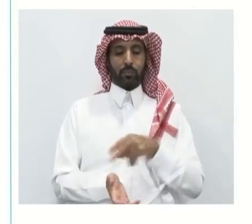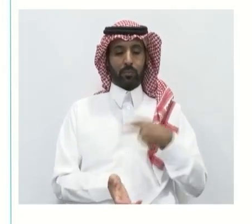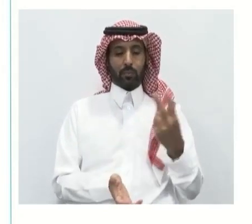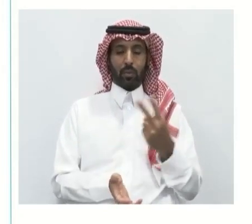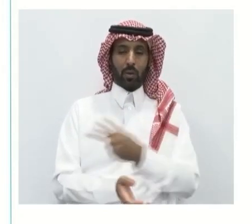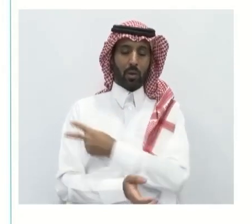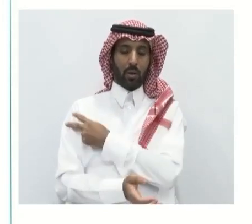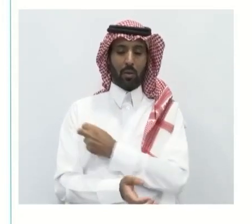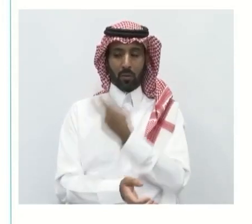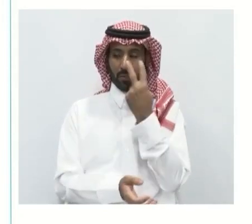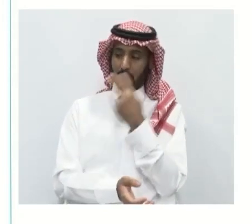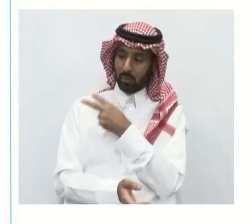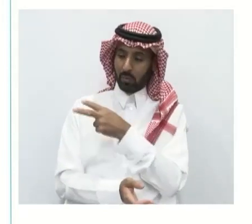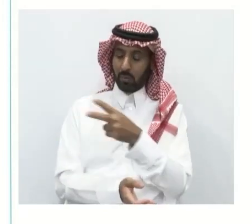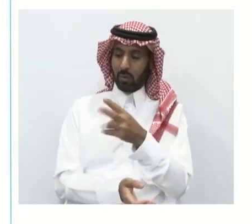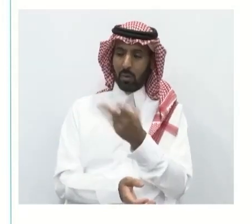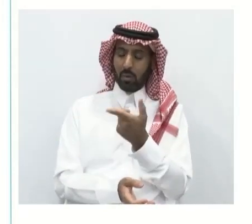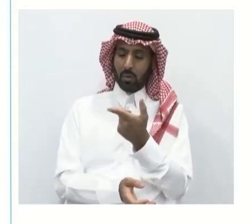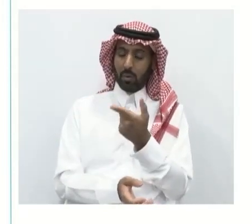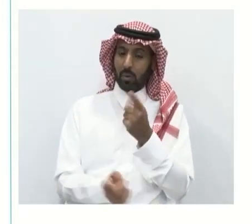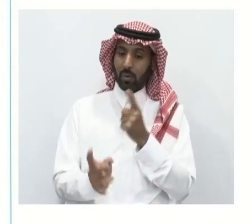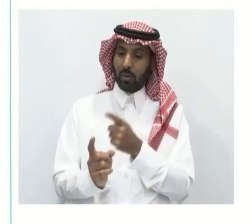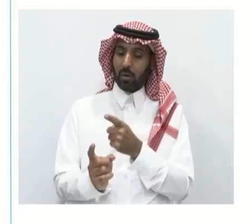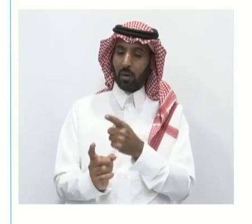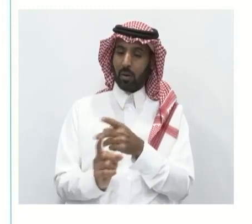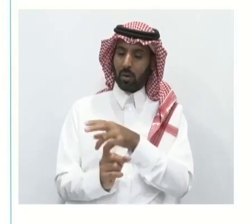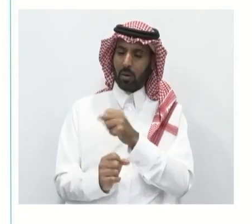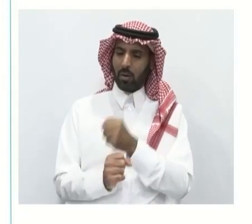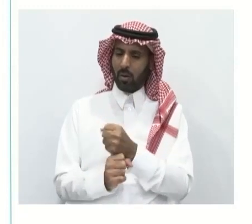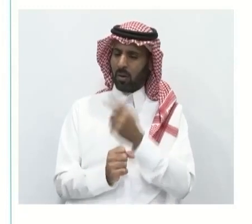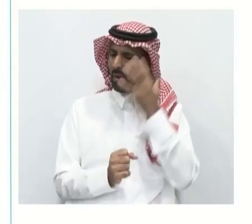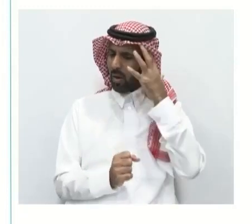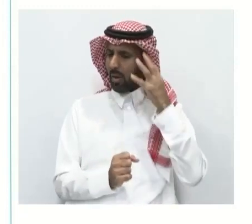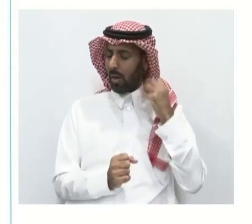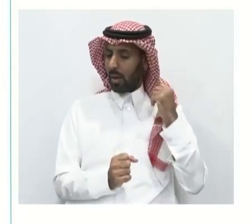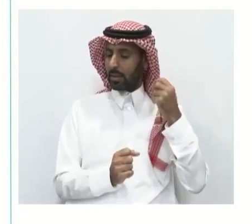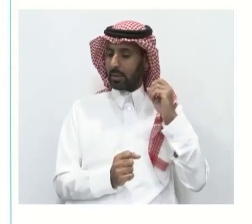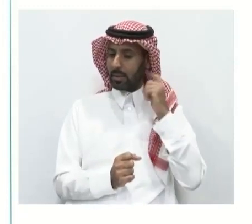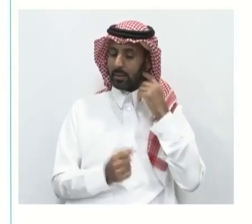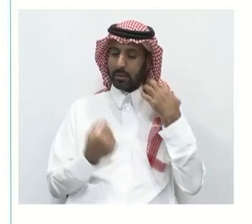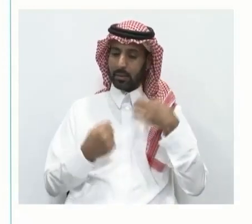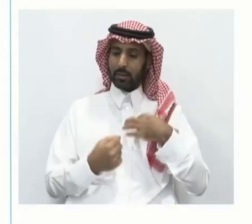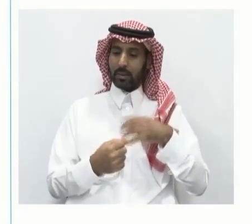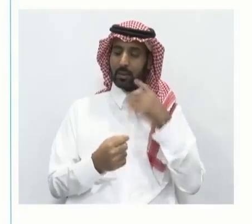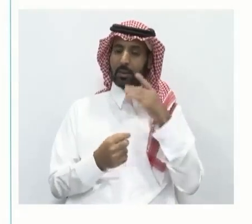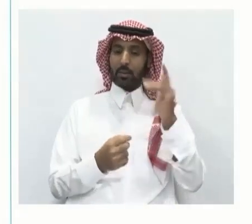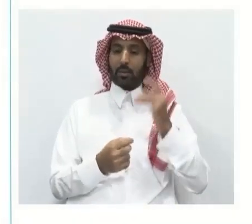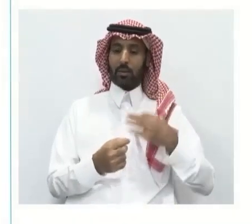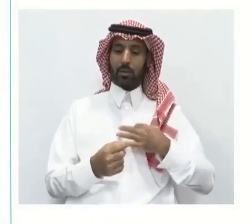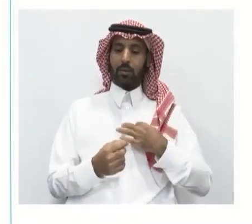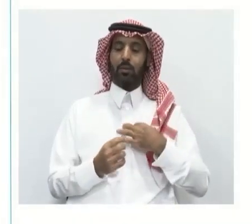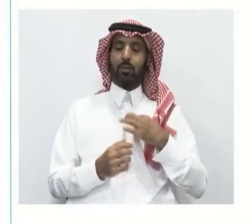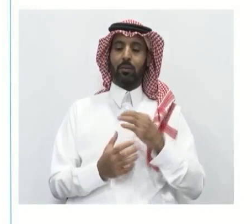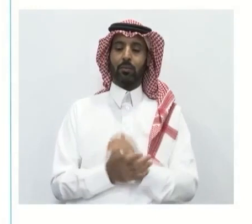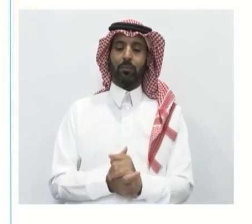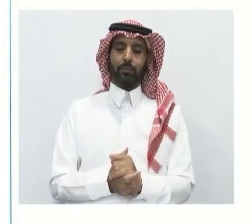police are looking for the suspect. He has dark hair and was wearing a green shirt. Then